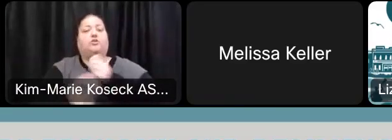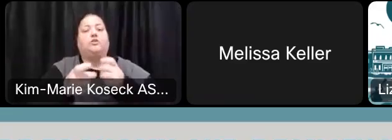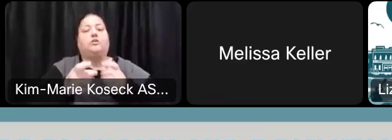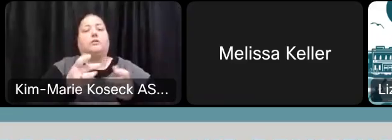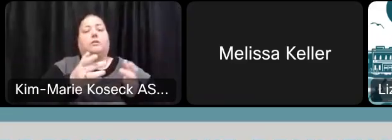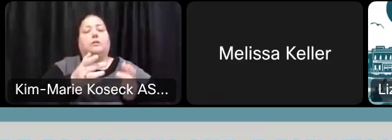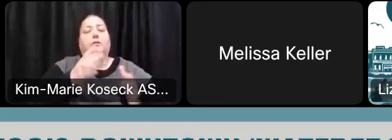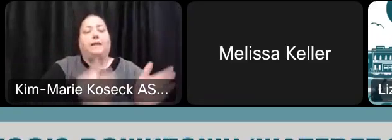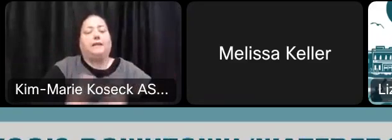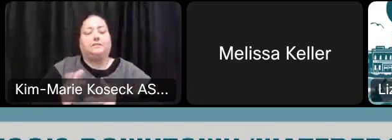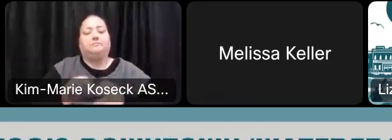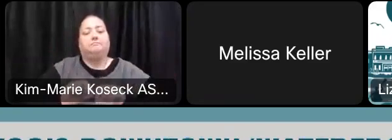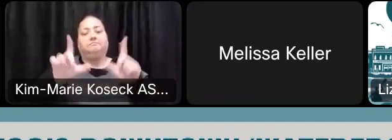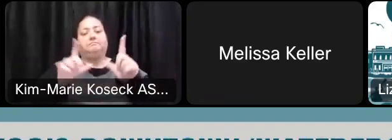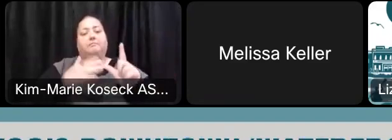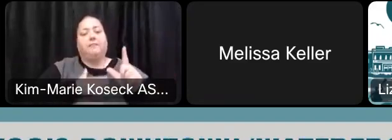slide.